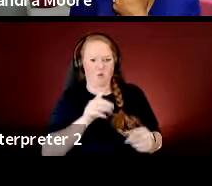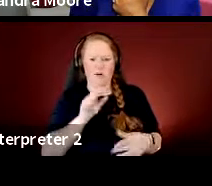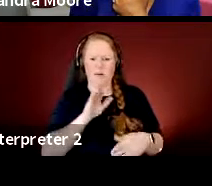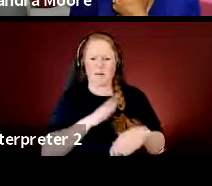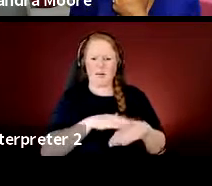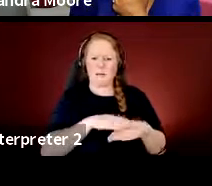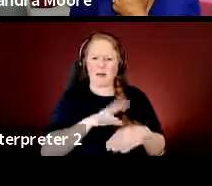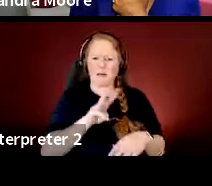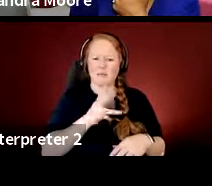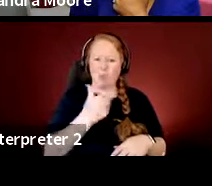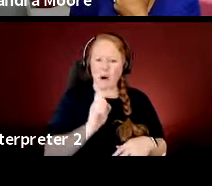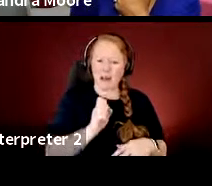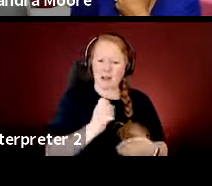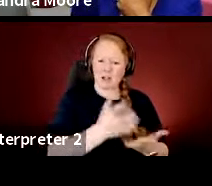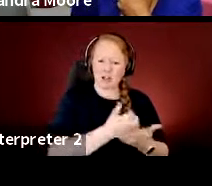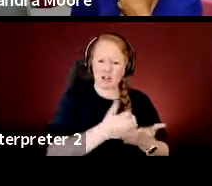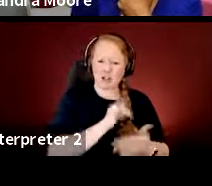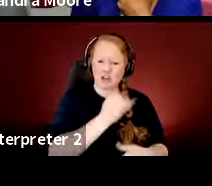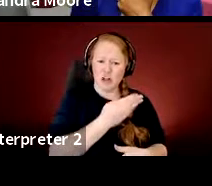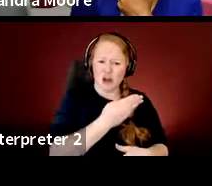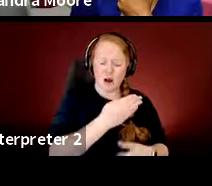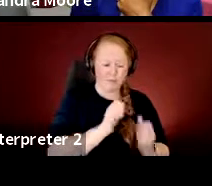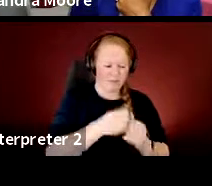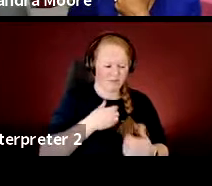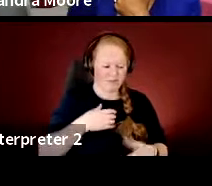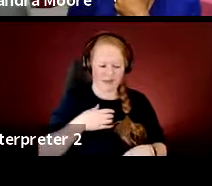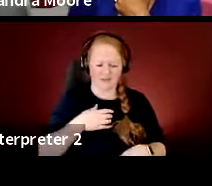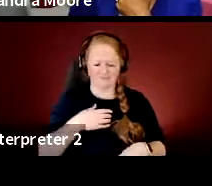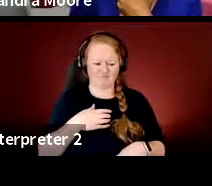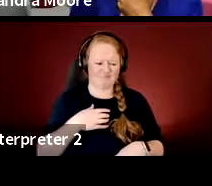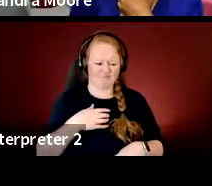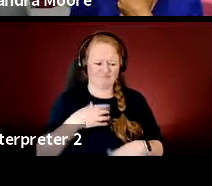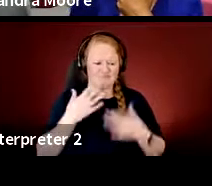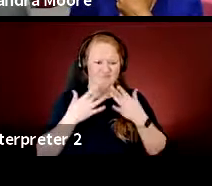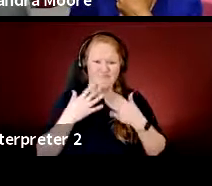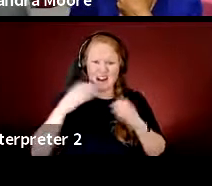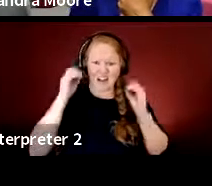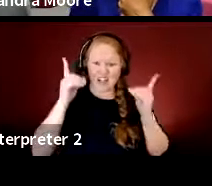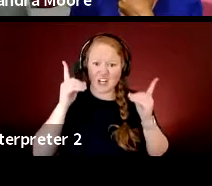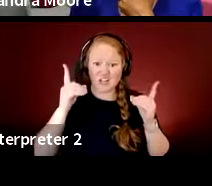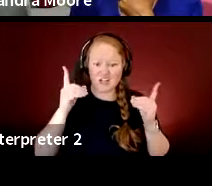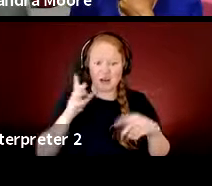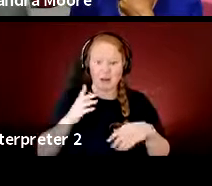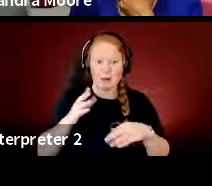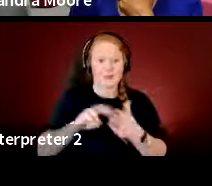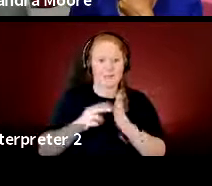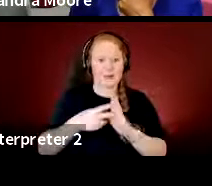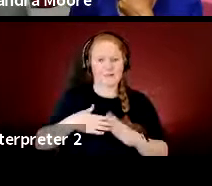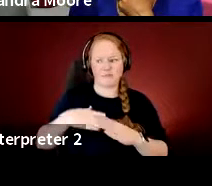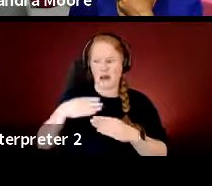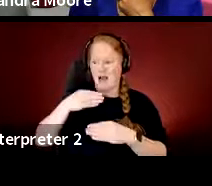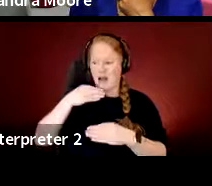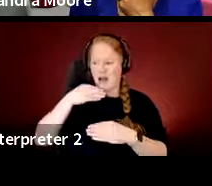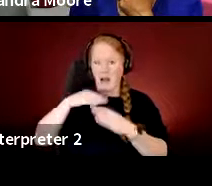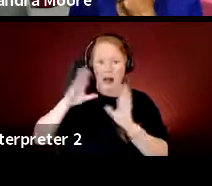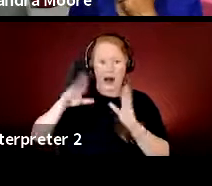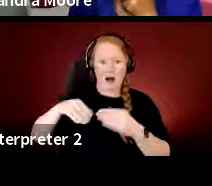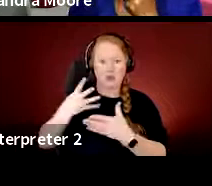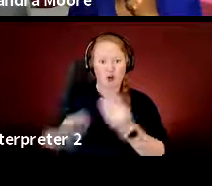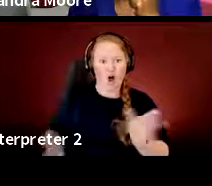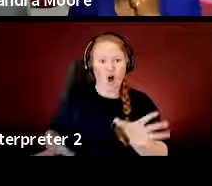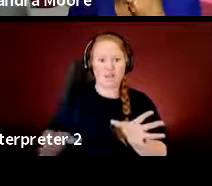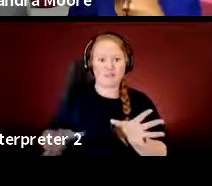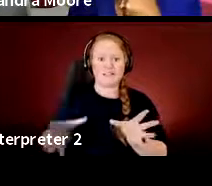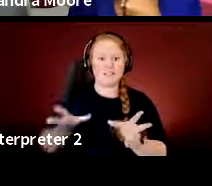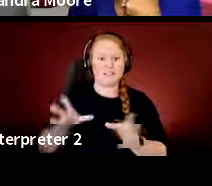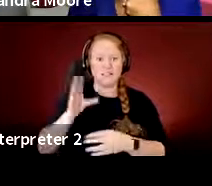that I have, I'll lose my housing, I'll lose my food stamp, I'll lose the little bit of monies that I